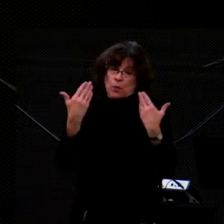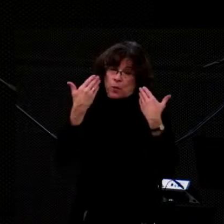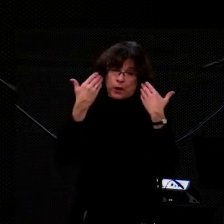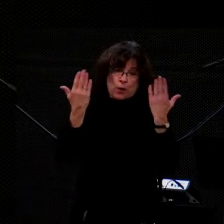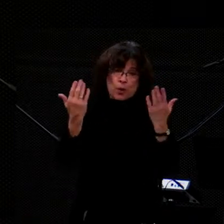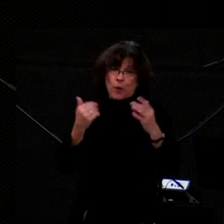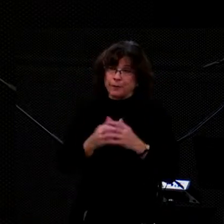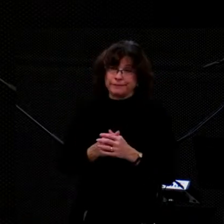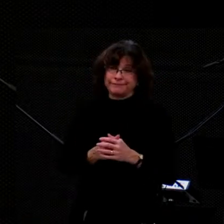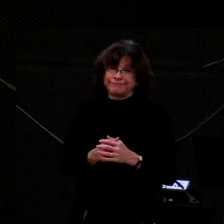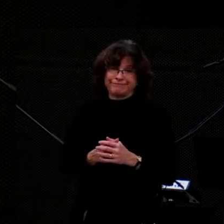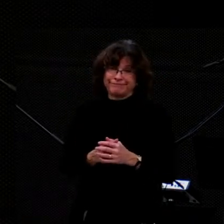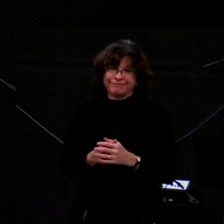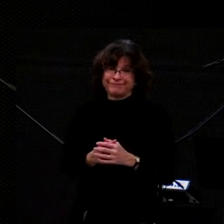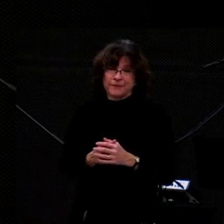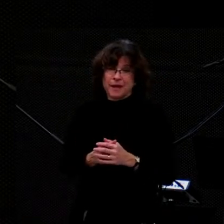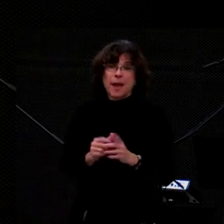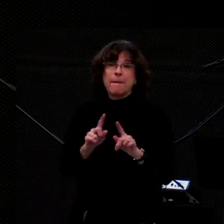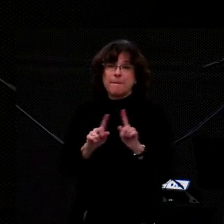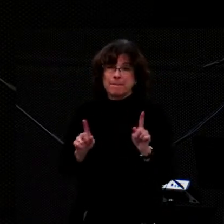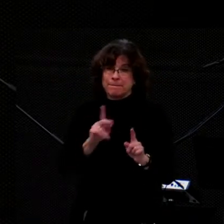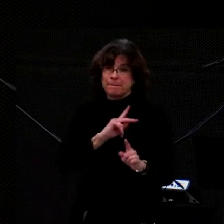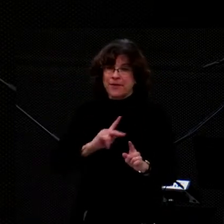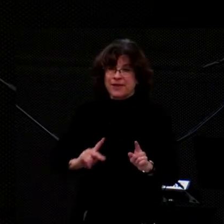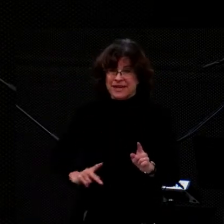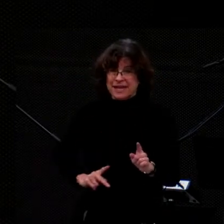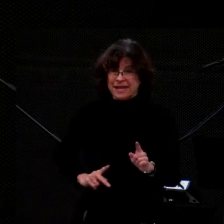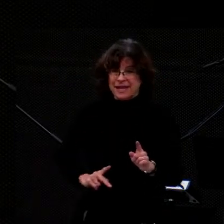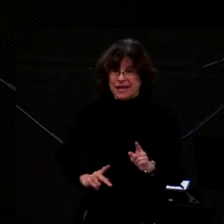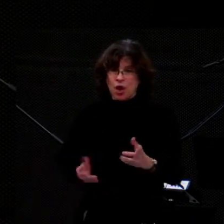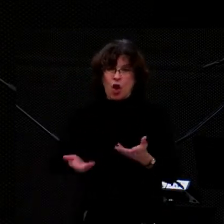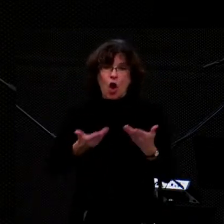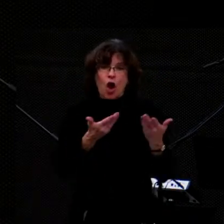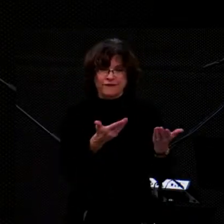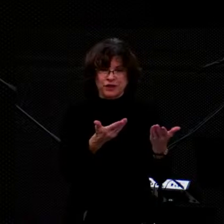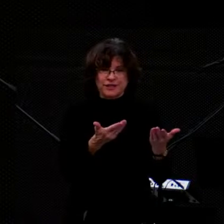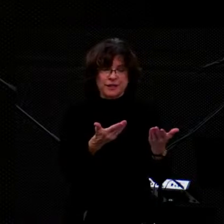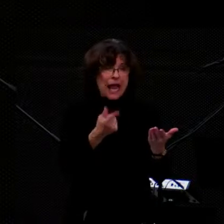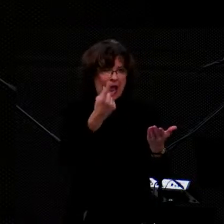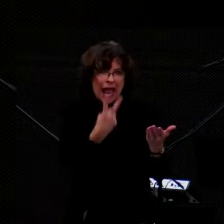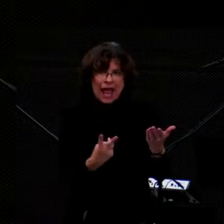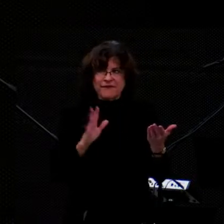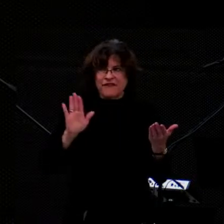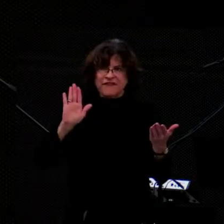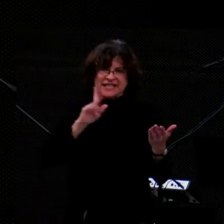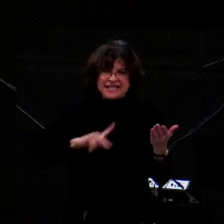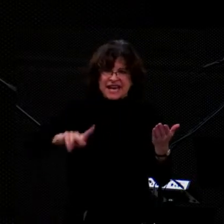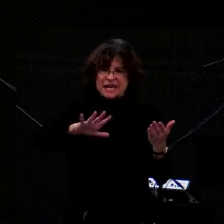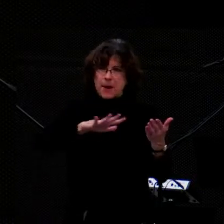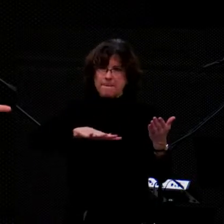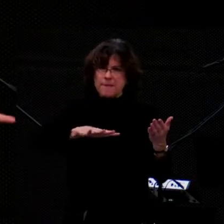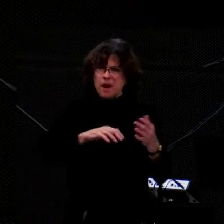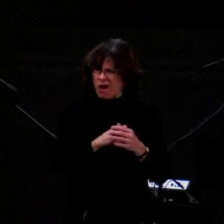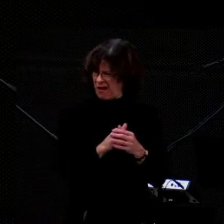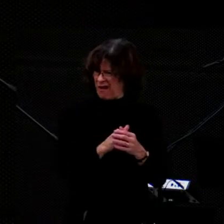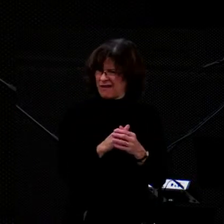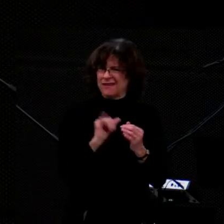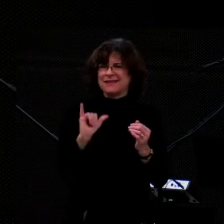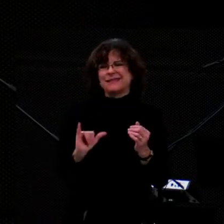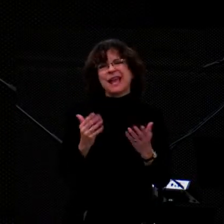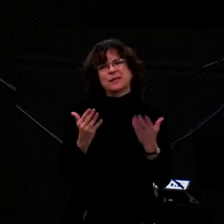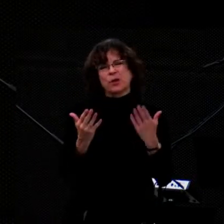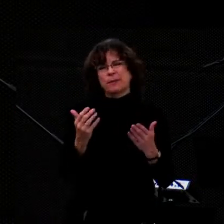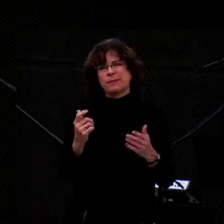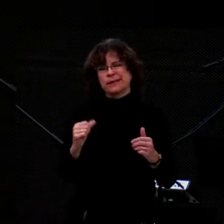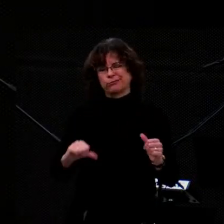But what I can tell you is that the king's offer is probably not a real offer. In fact, it was probably more of an elaborate